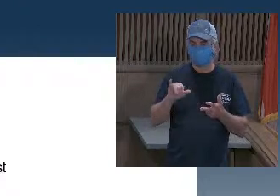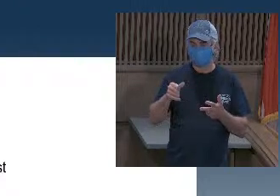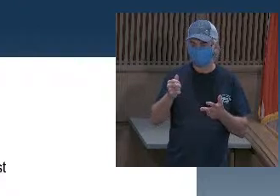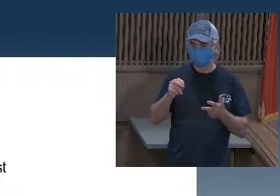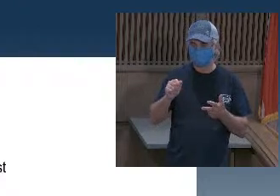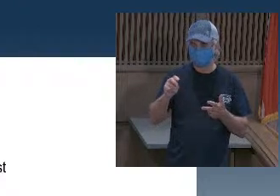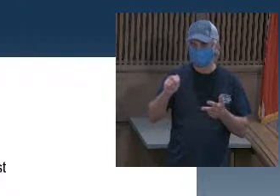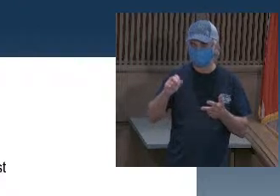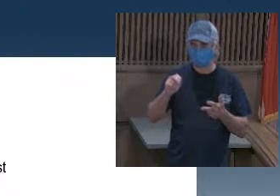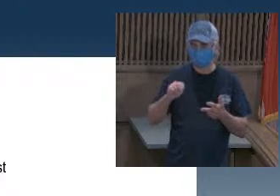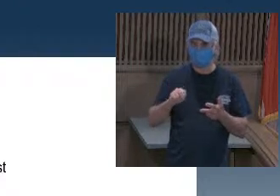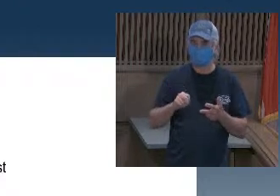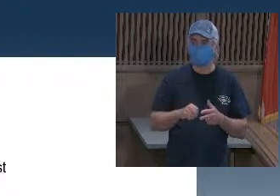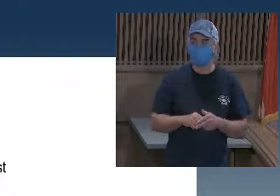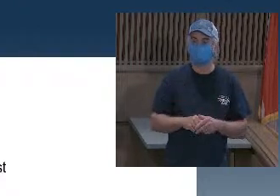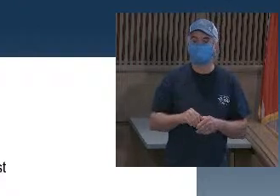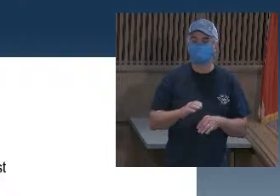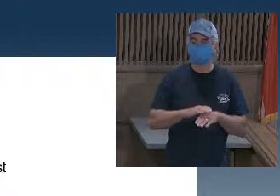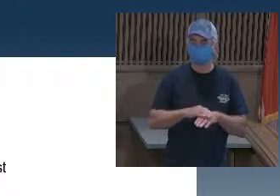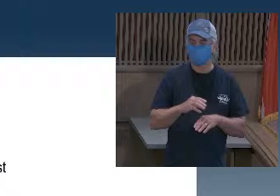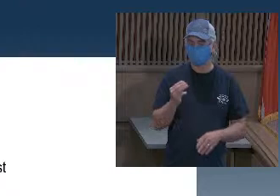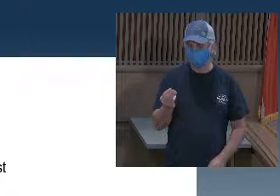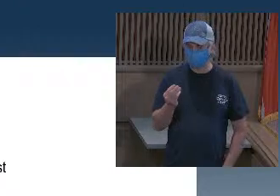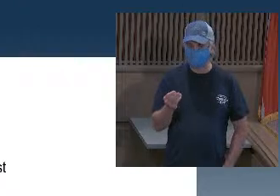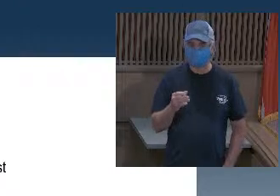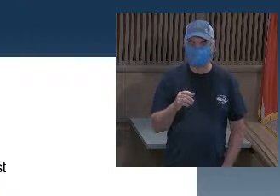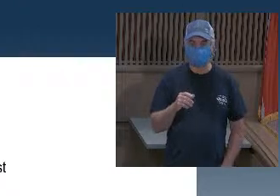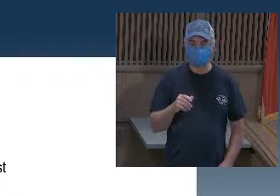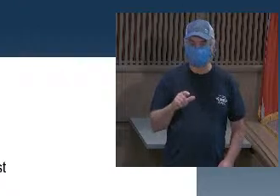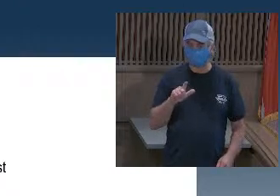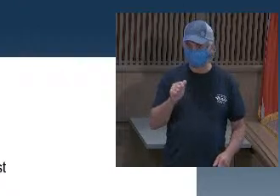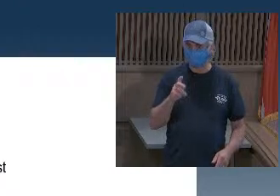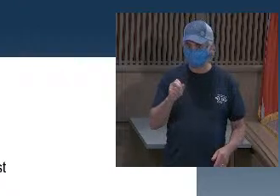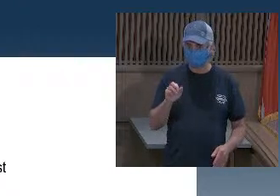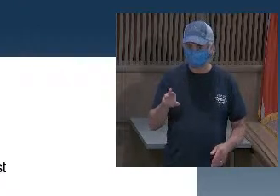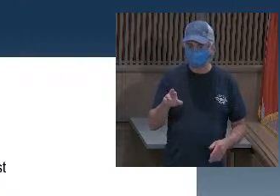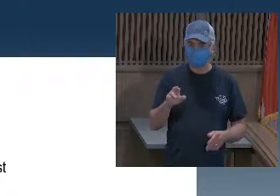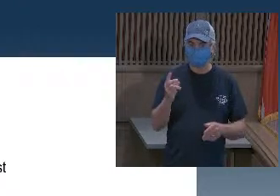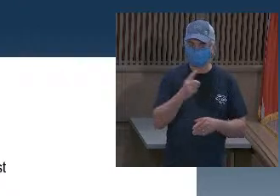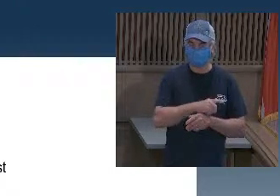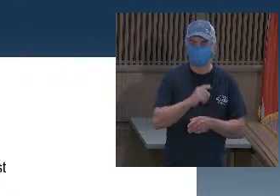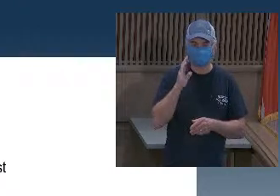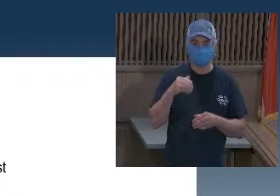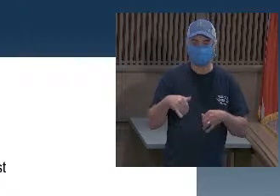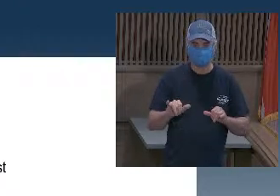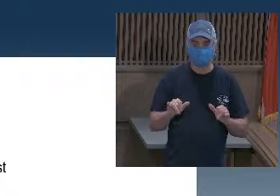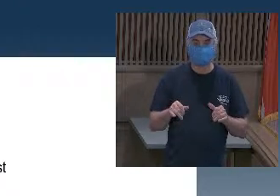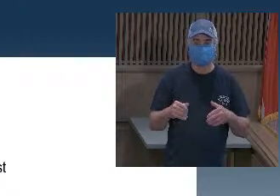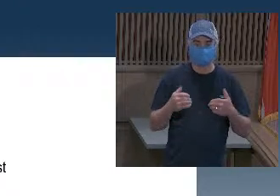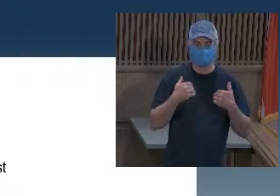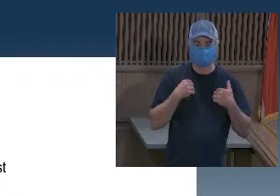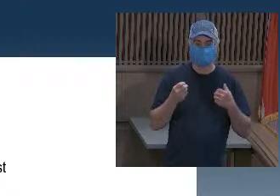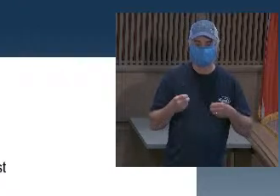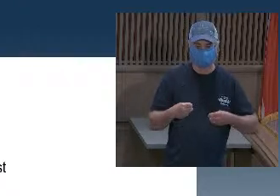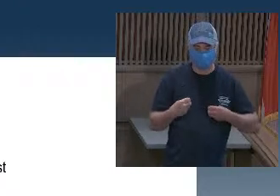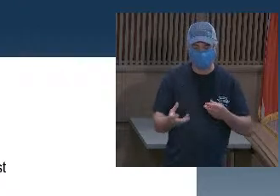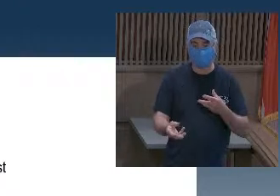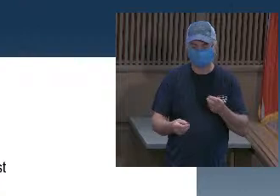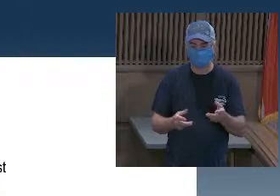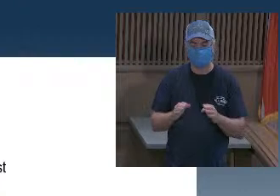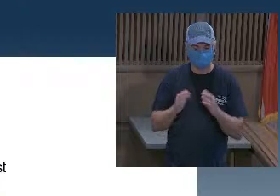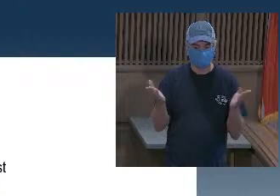Day, vaccines are readily available. Public Health has partnered with Phoebe Putney Memorial